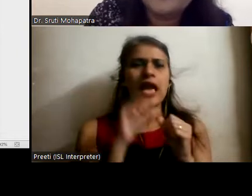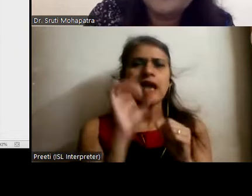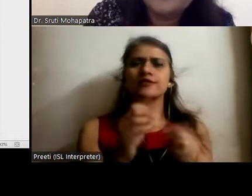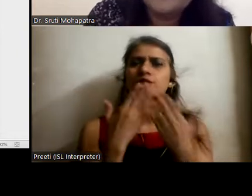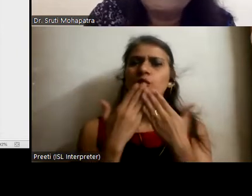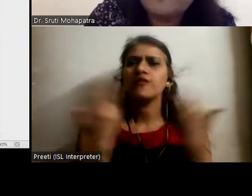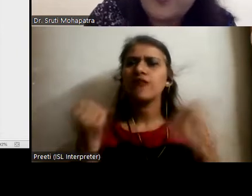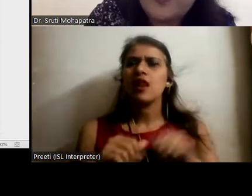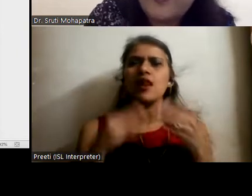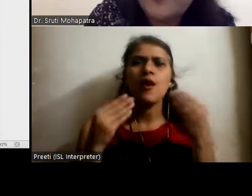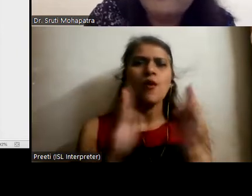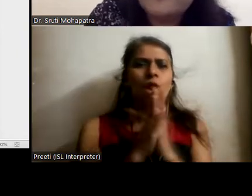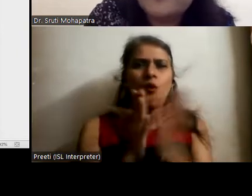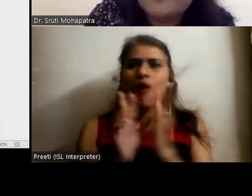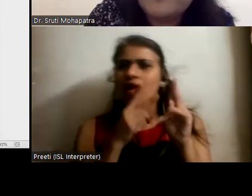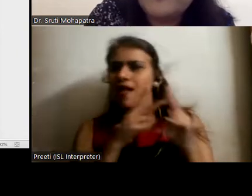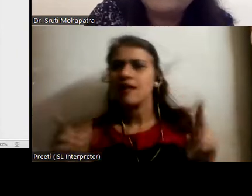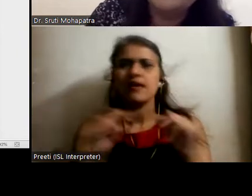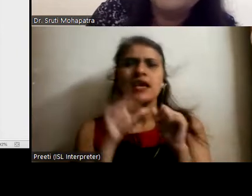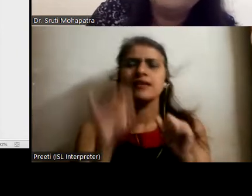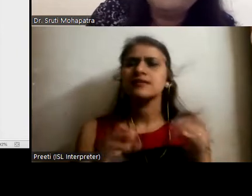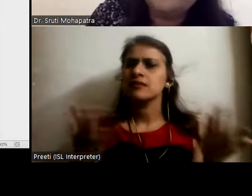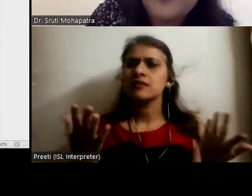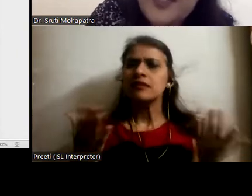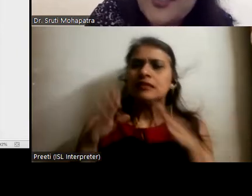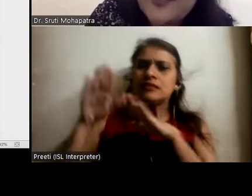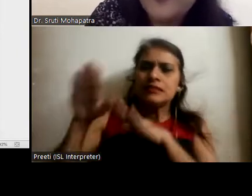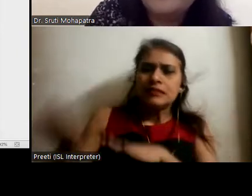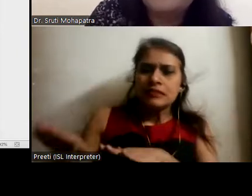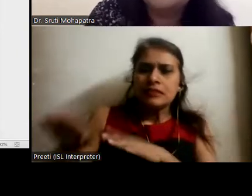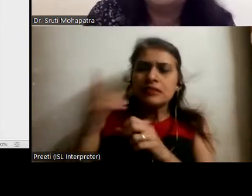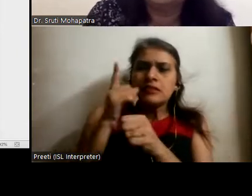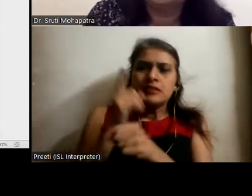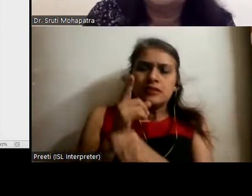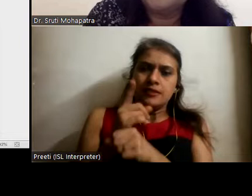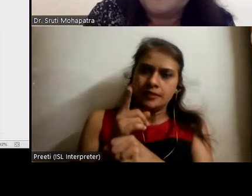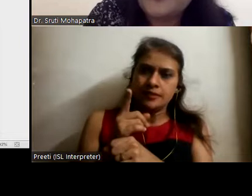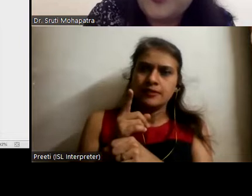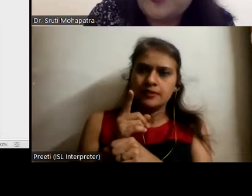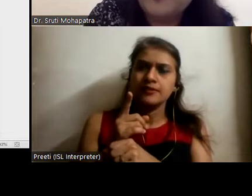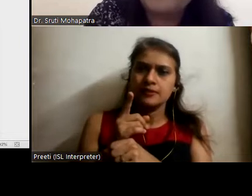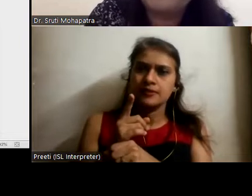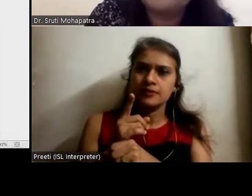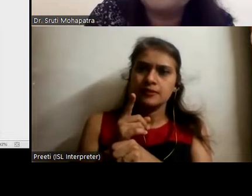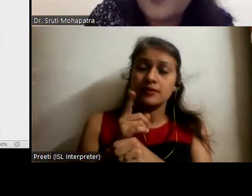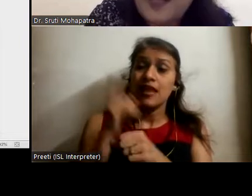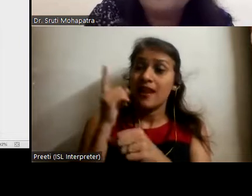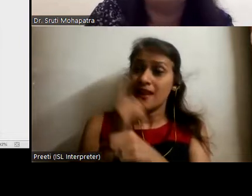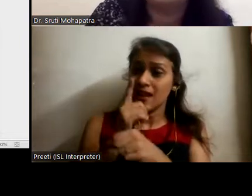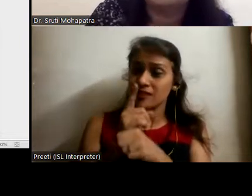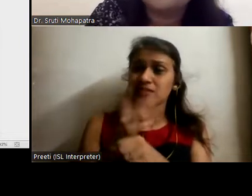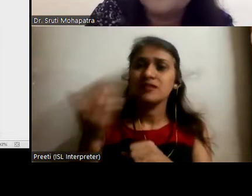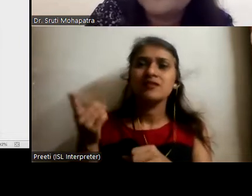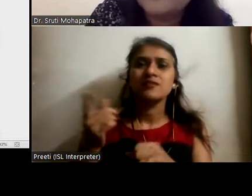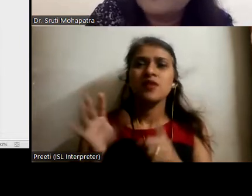book. They were not, it was dependent upon the individual teachers, whether the lecturer or the professor would allow them